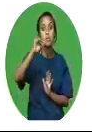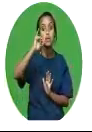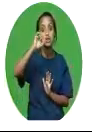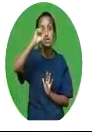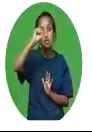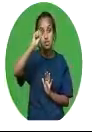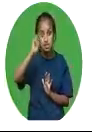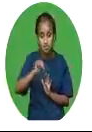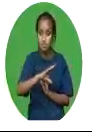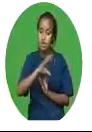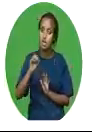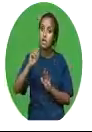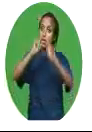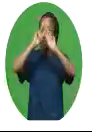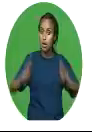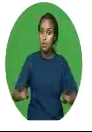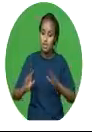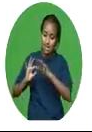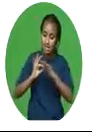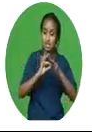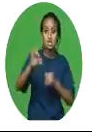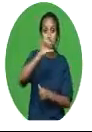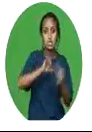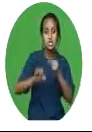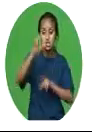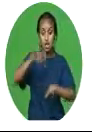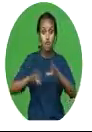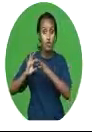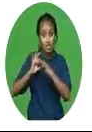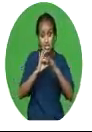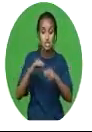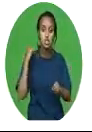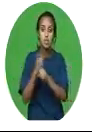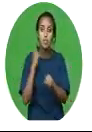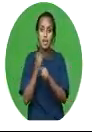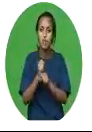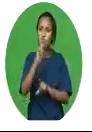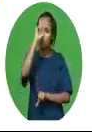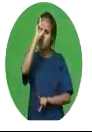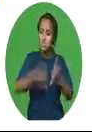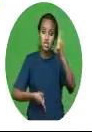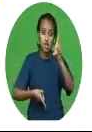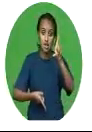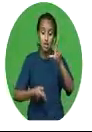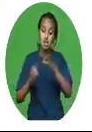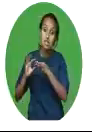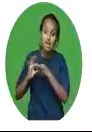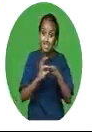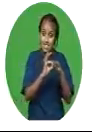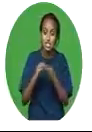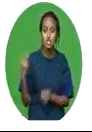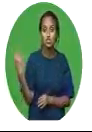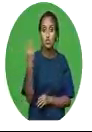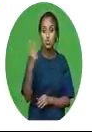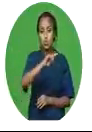and pyramid intersect each other, the line of intersection is made up of straight line. the intersection of